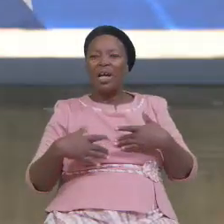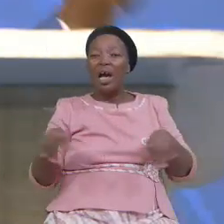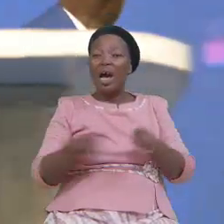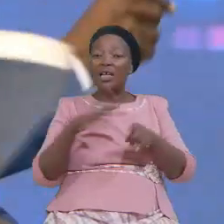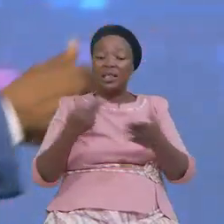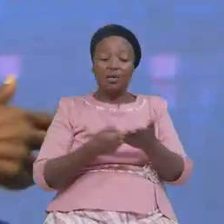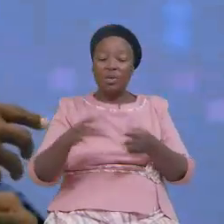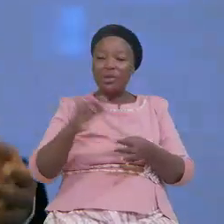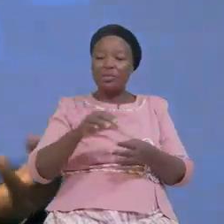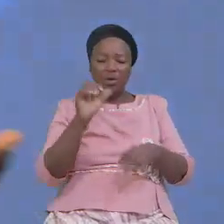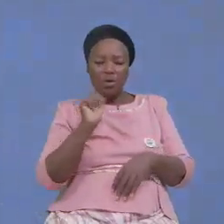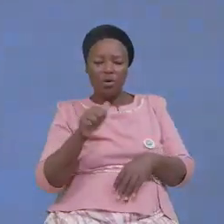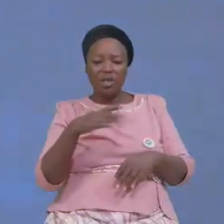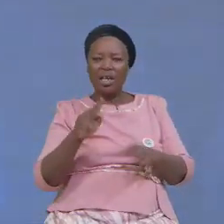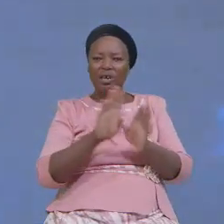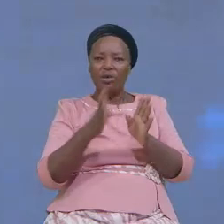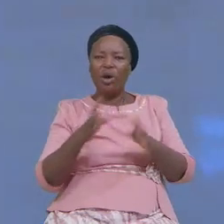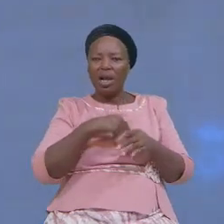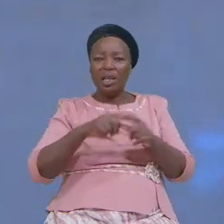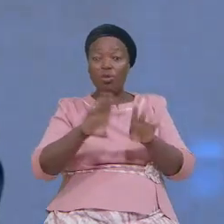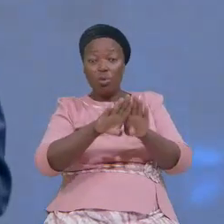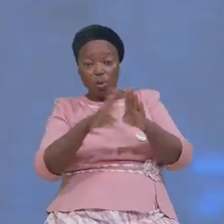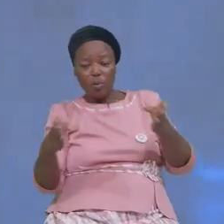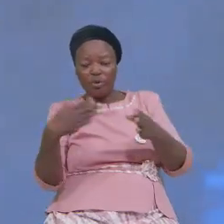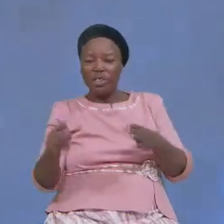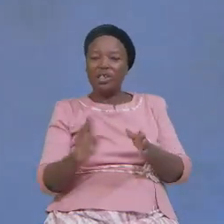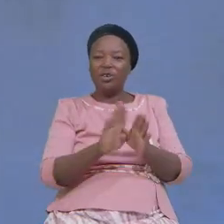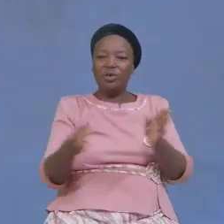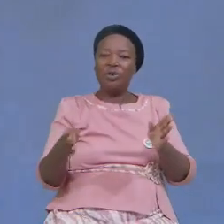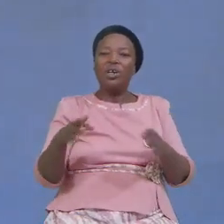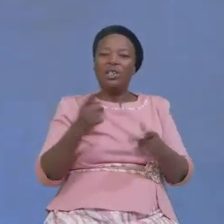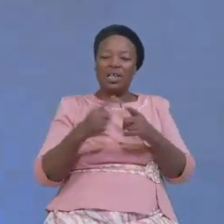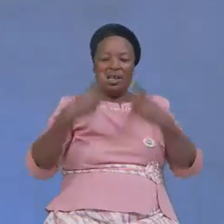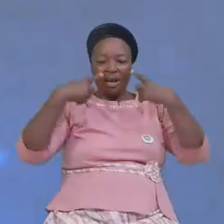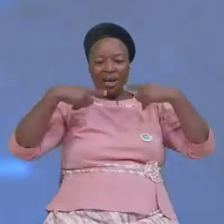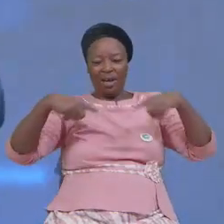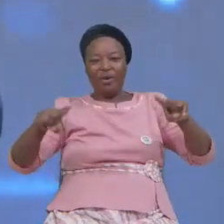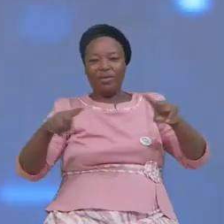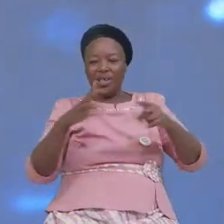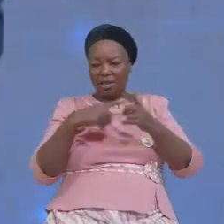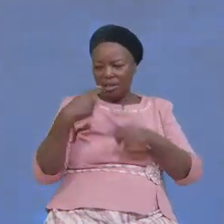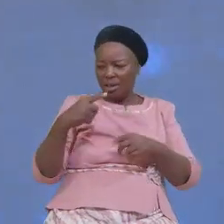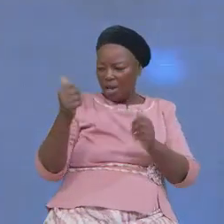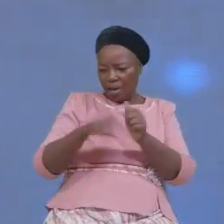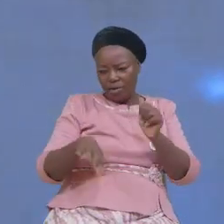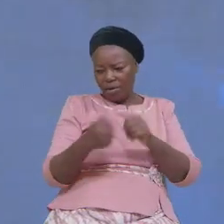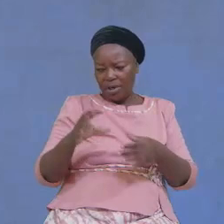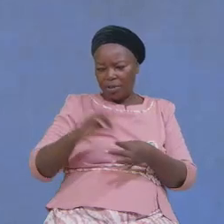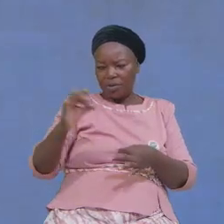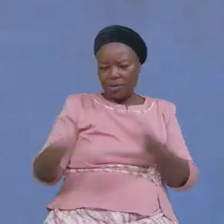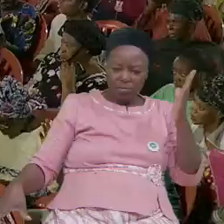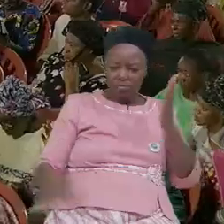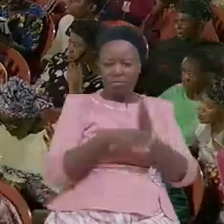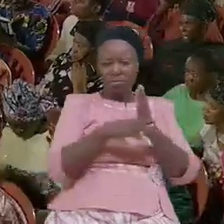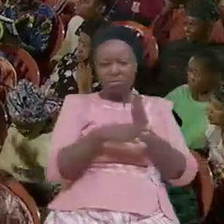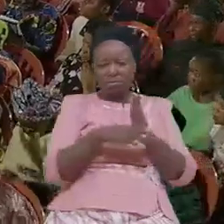Priest knocks at the door and you open the door, he declares, he says, every other spirit, check your way